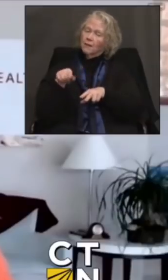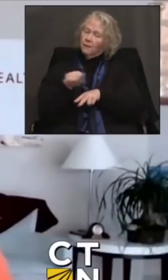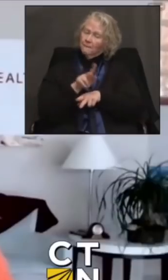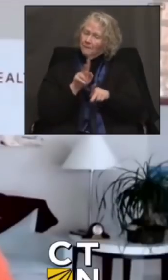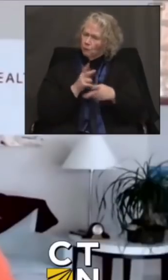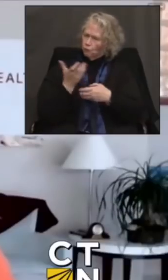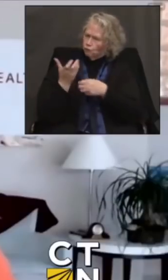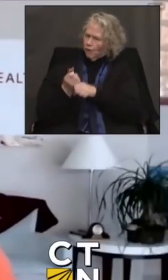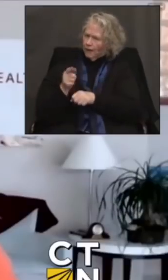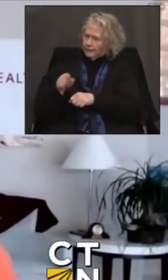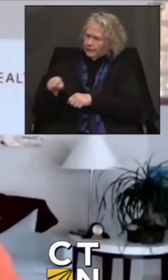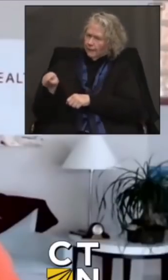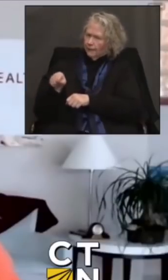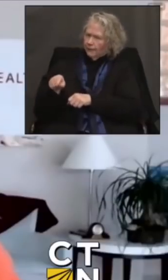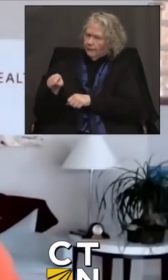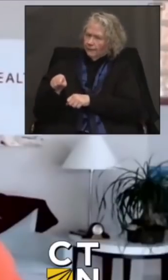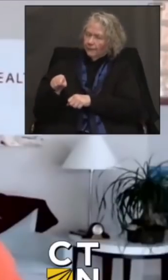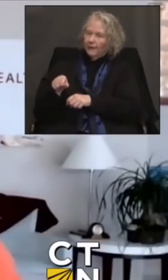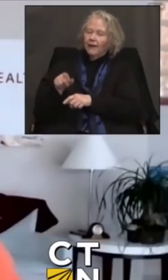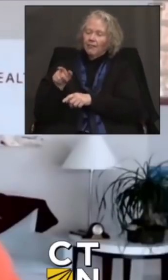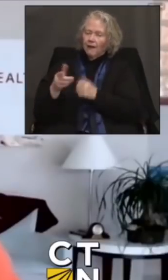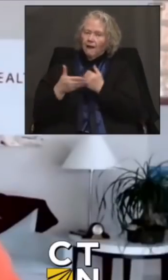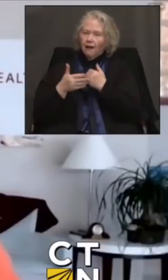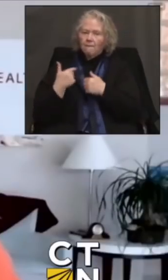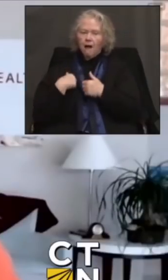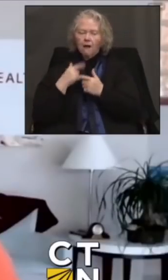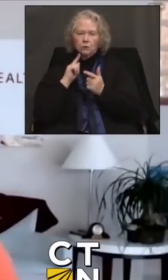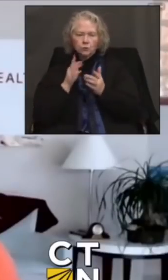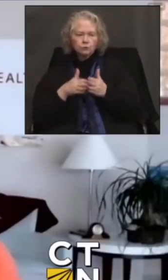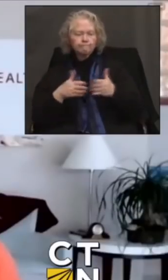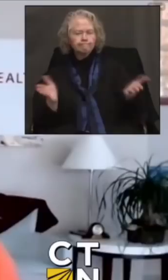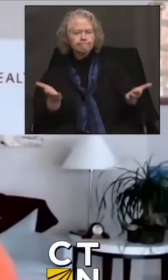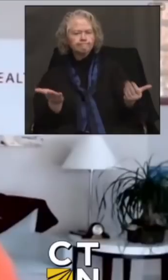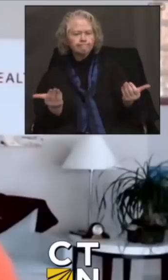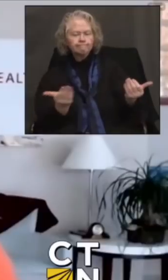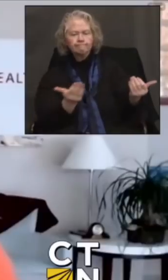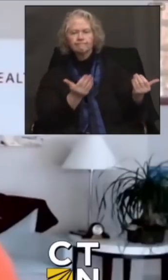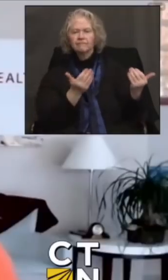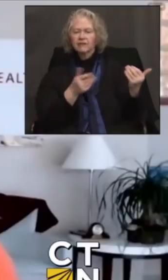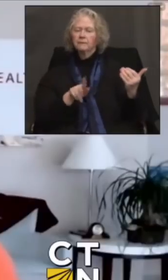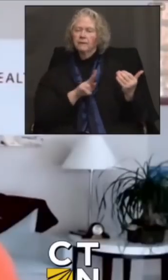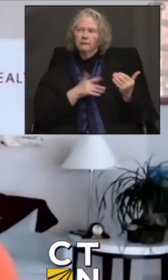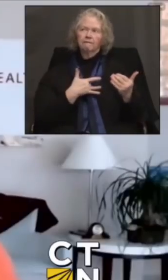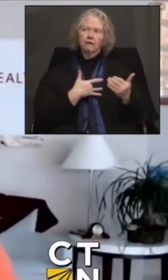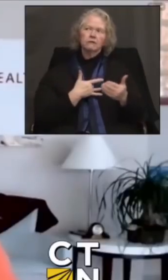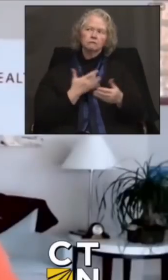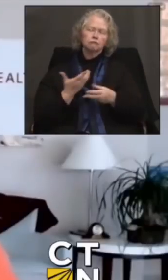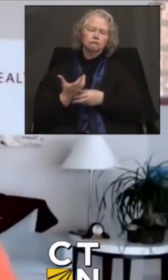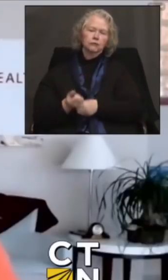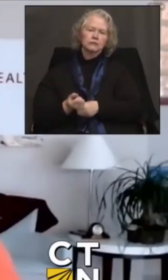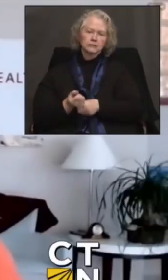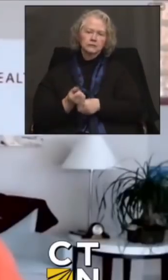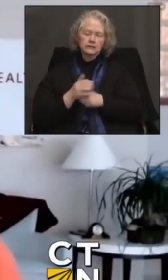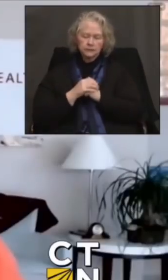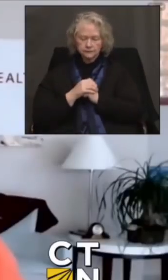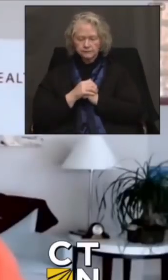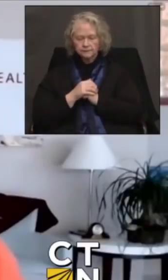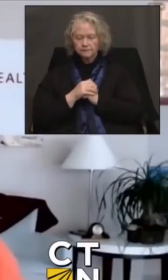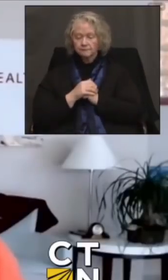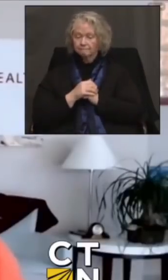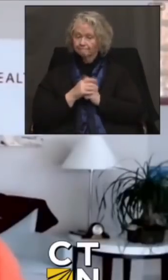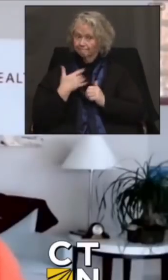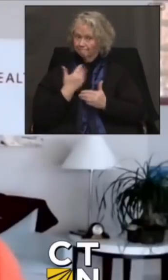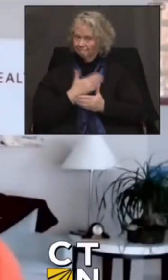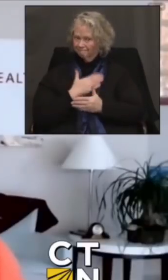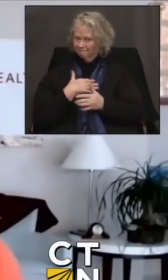with those individuals so they can help us open the doors and build the trust around getting the vaccine. I'm really happy to tell